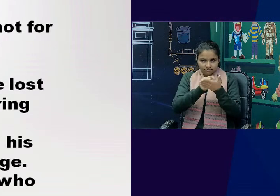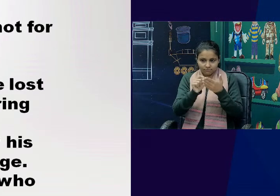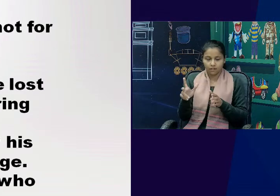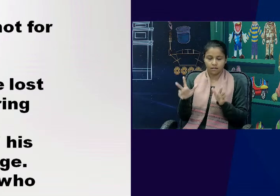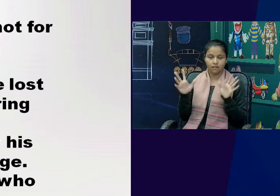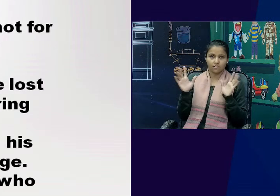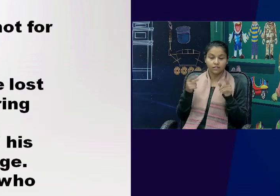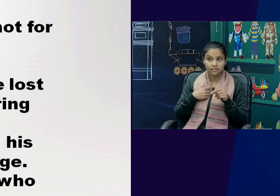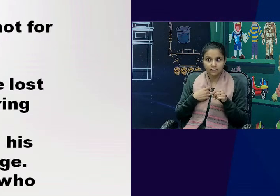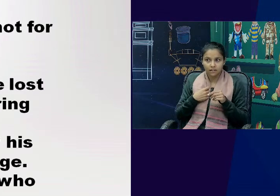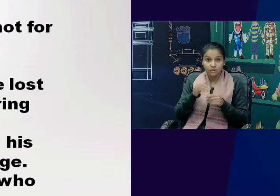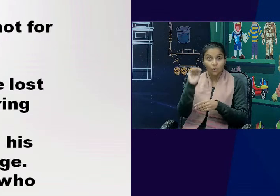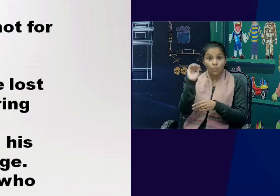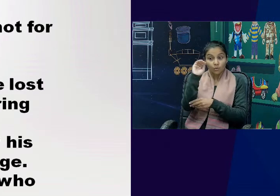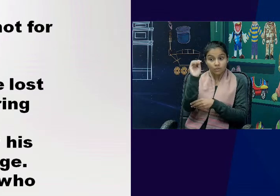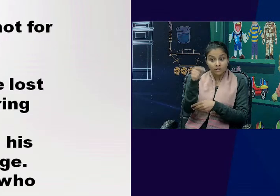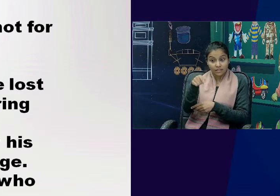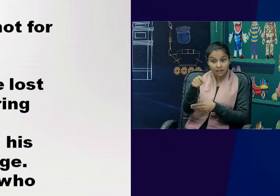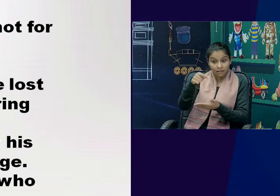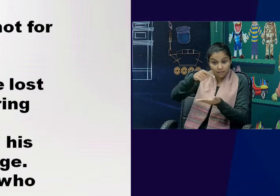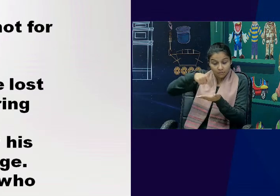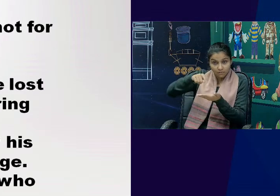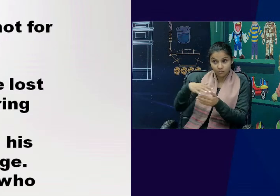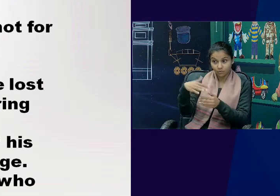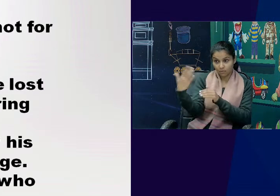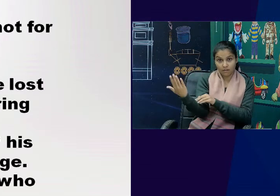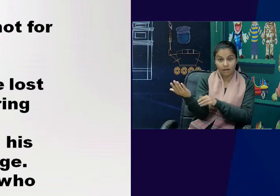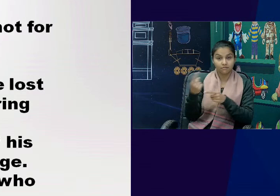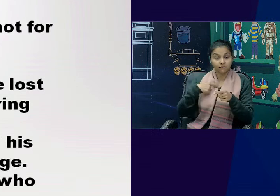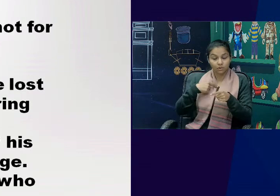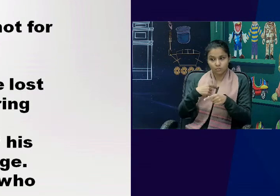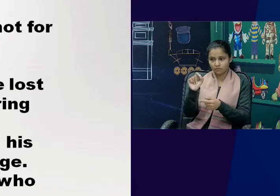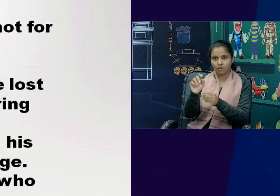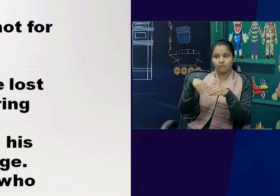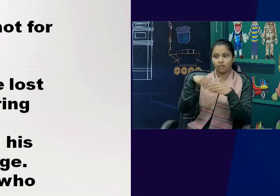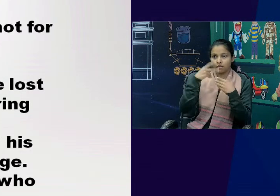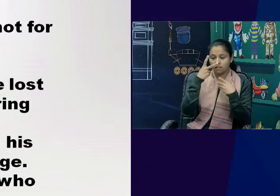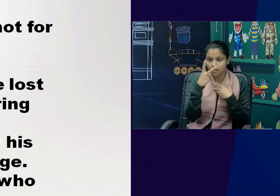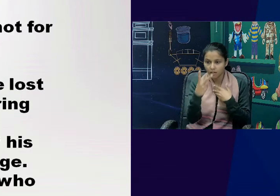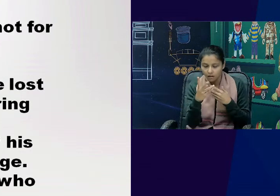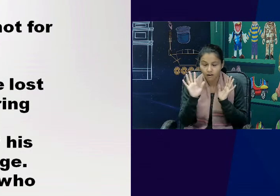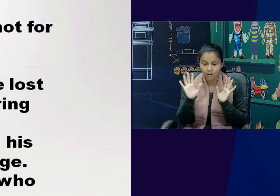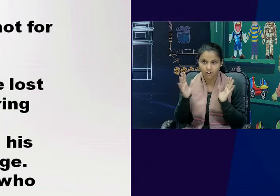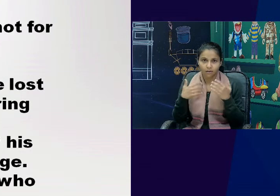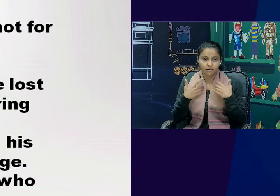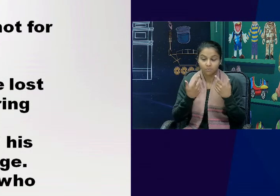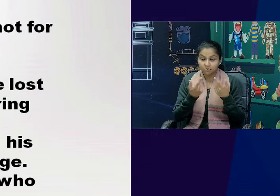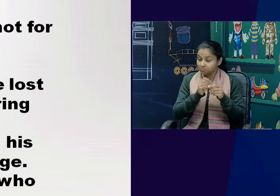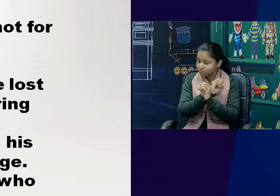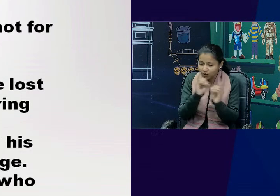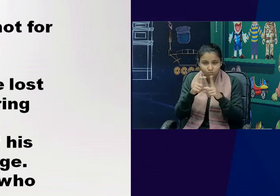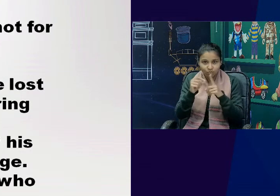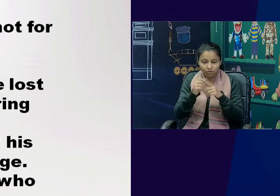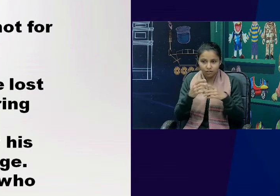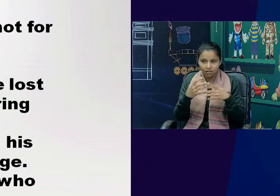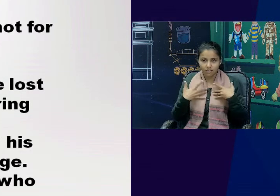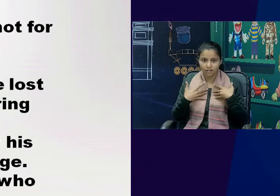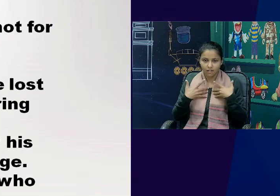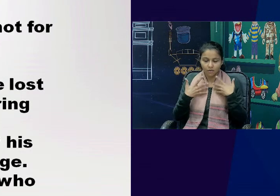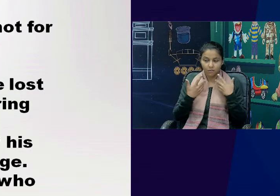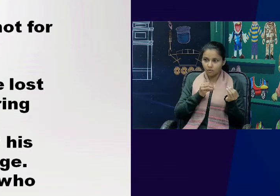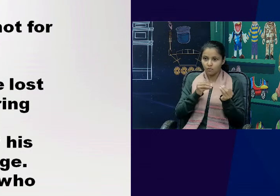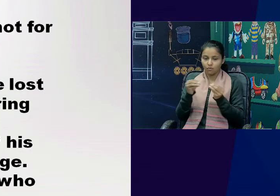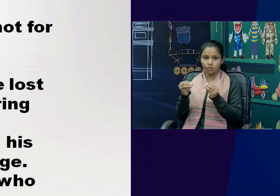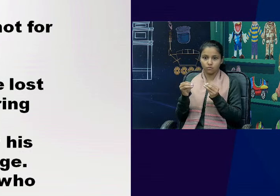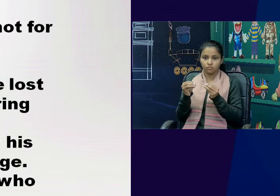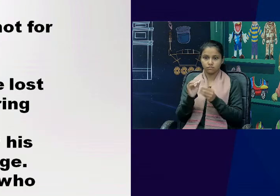shocked because the snake was sitting right in front of the writer. He could not do anything, because if he would have moved, the